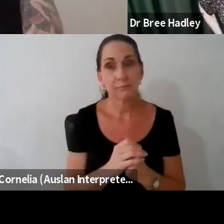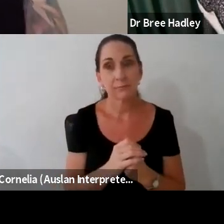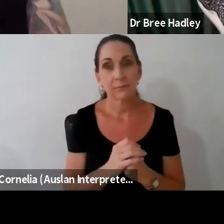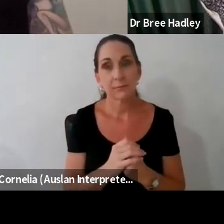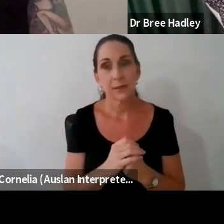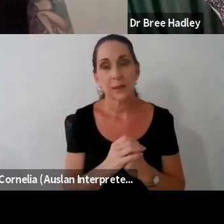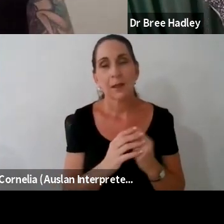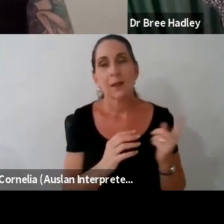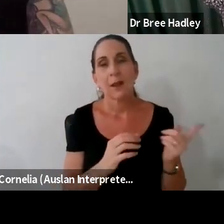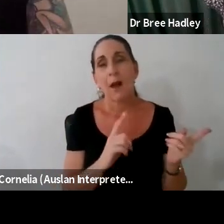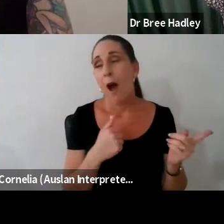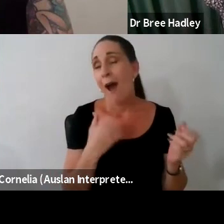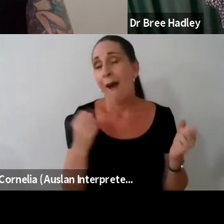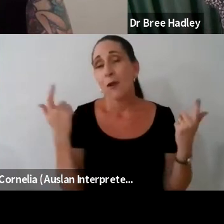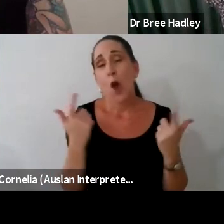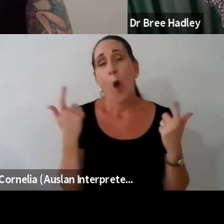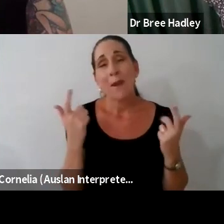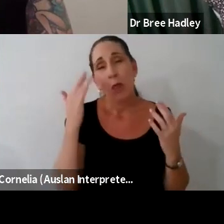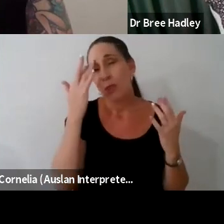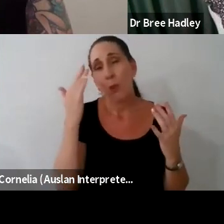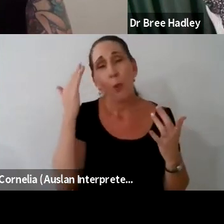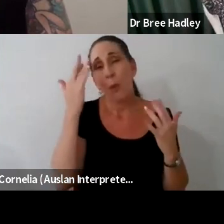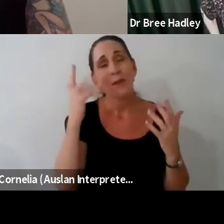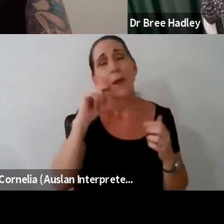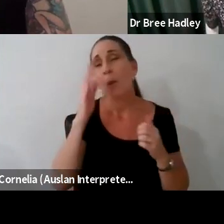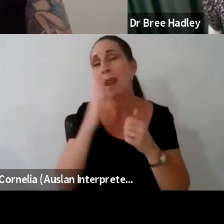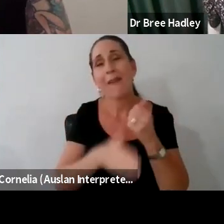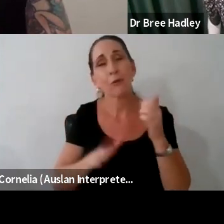Oh, I have so many thoughts. Thoughts are not going to end.